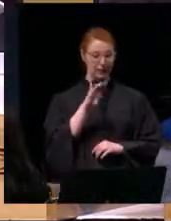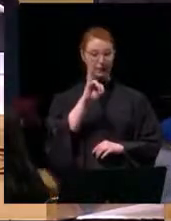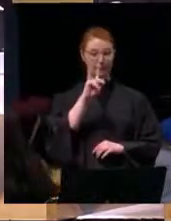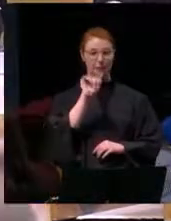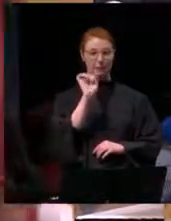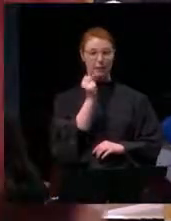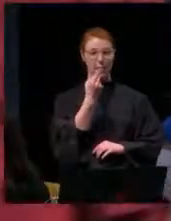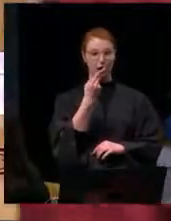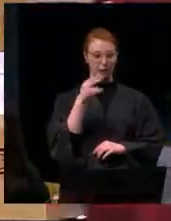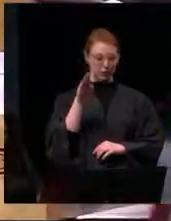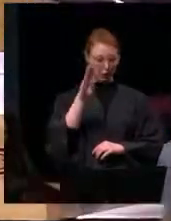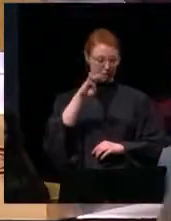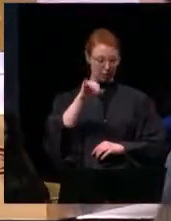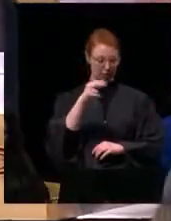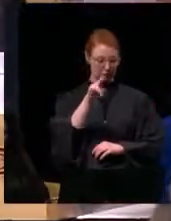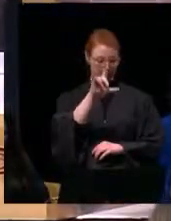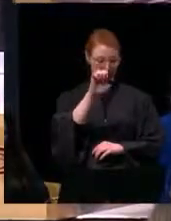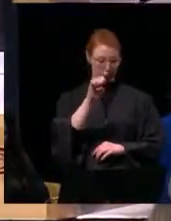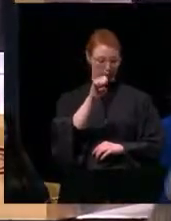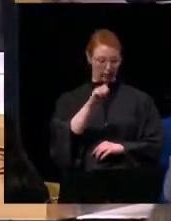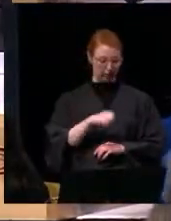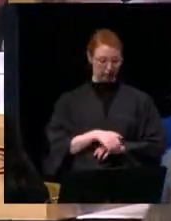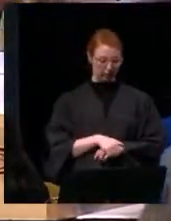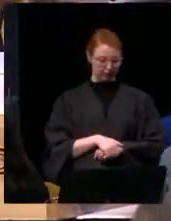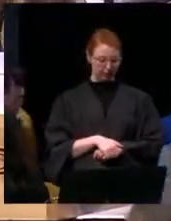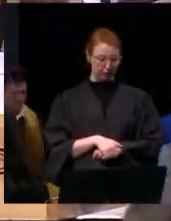Bakash Bajul.